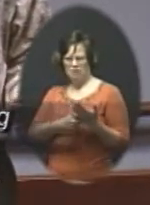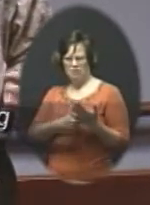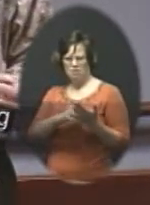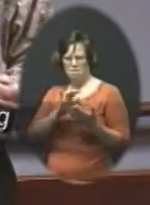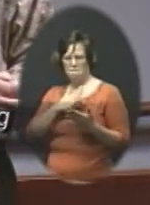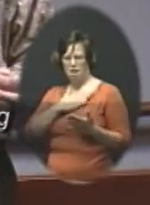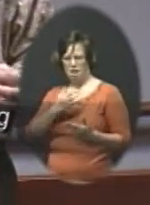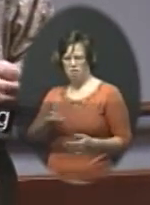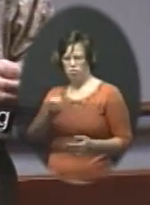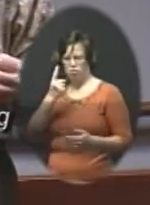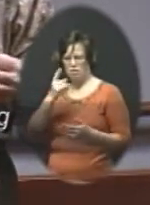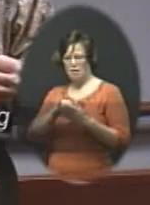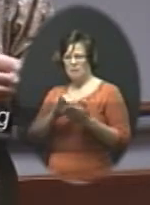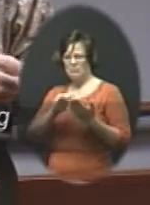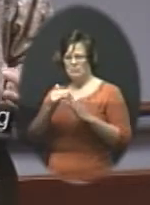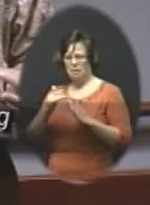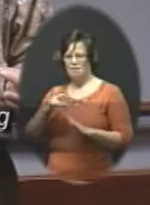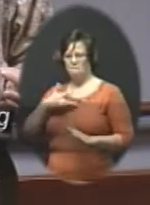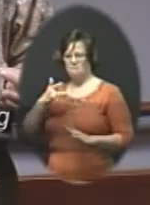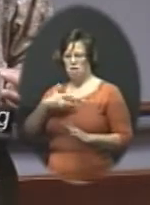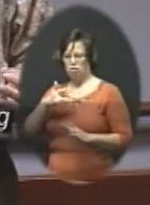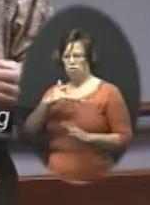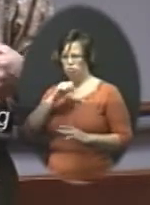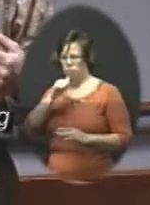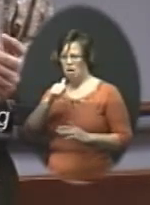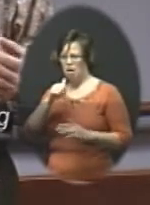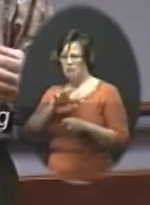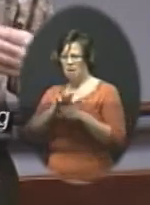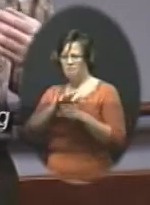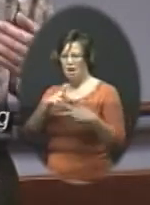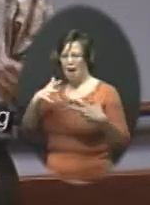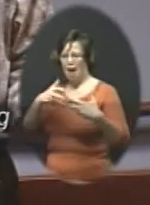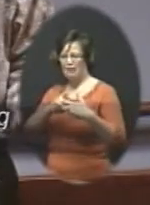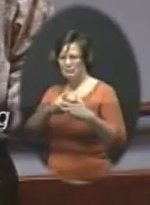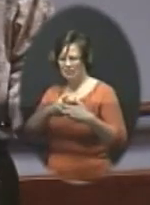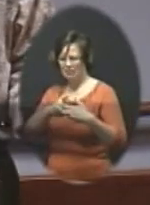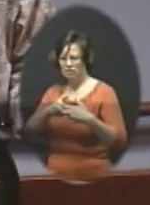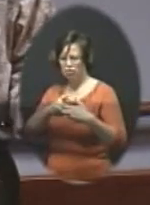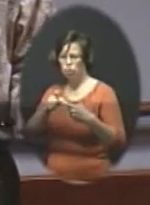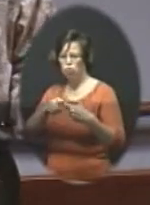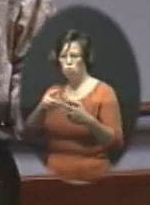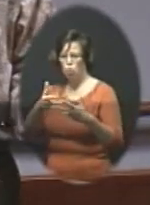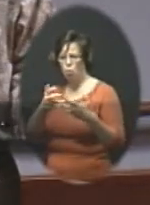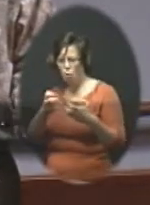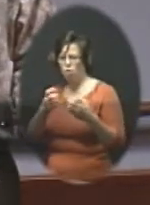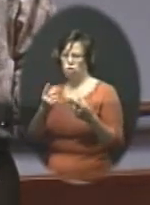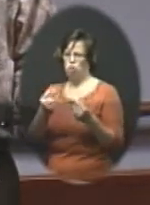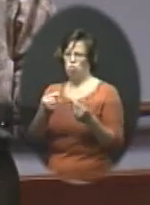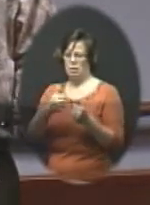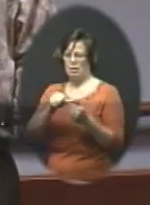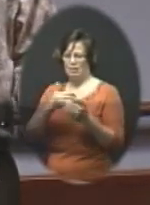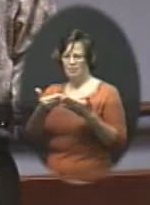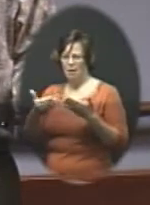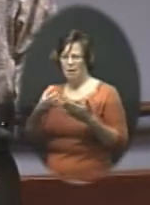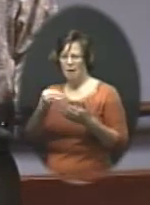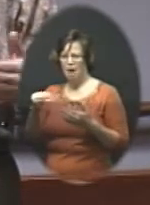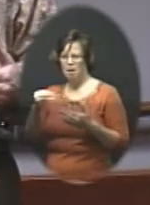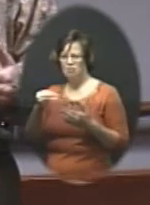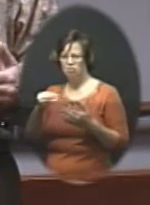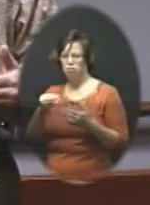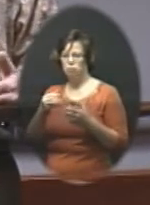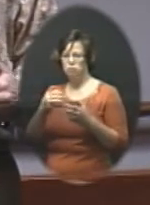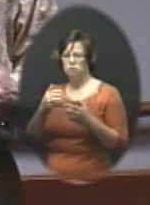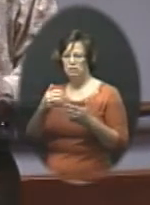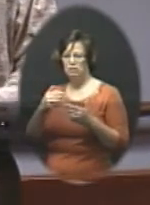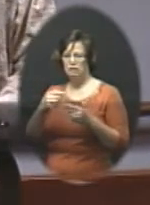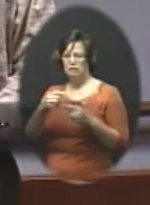that the city felt like there had never been enough accidents to warrant doing anything, frankly. And there was a large